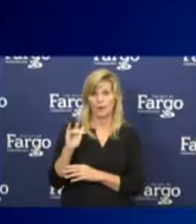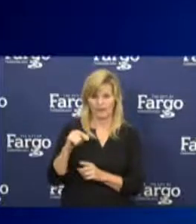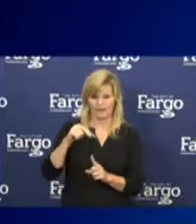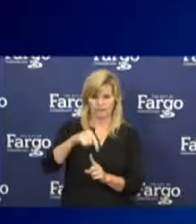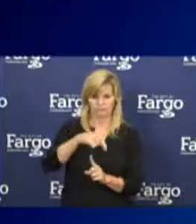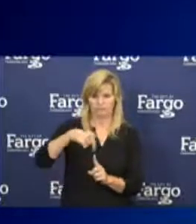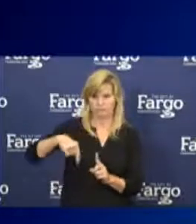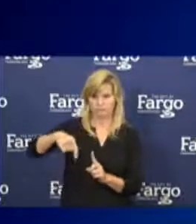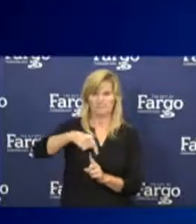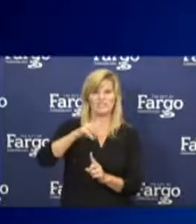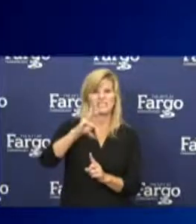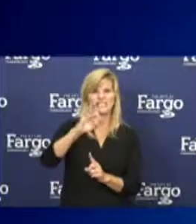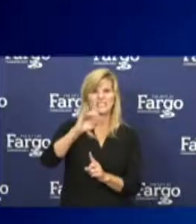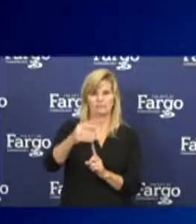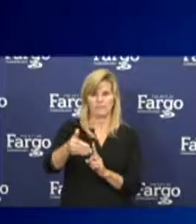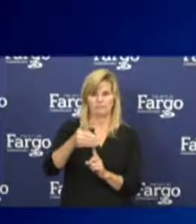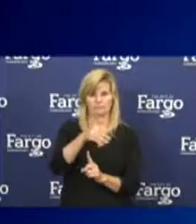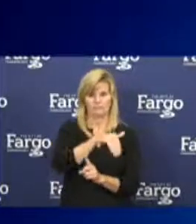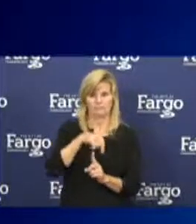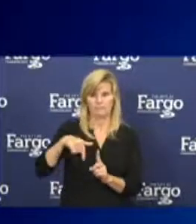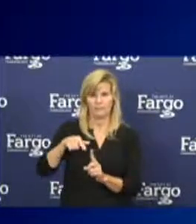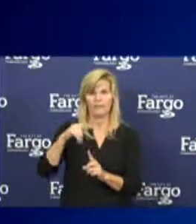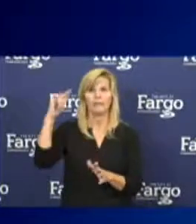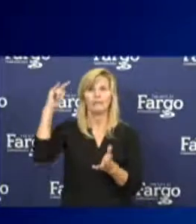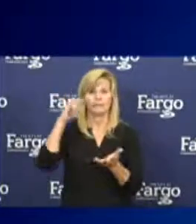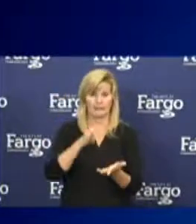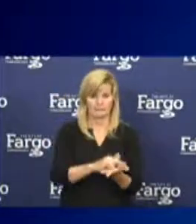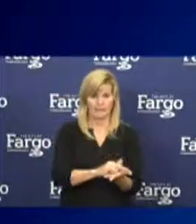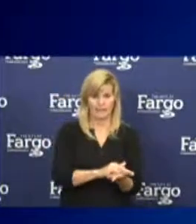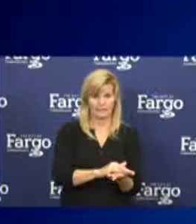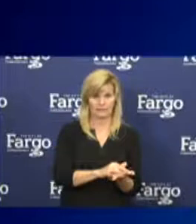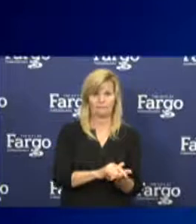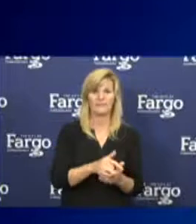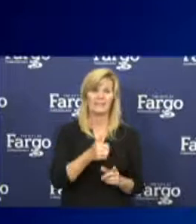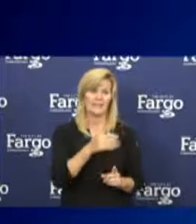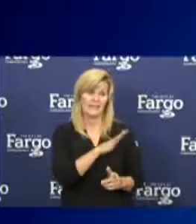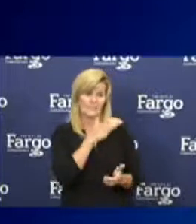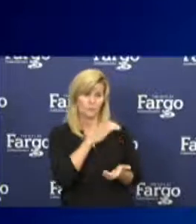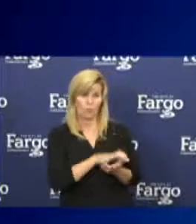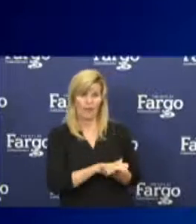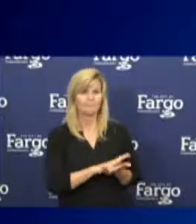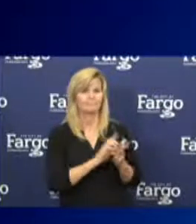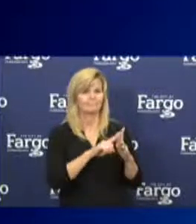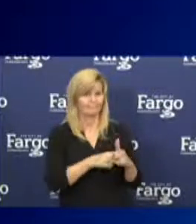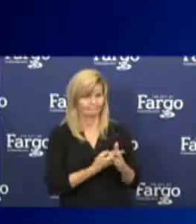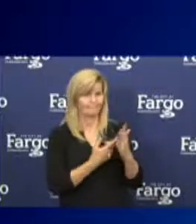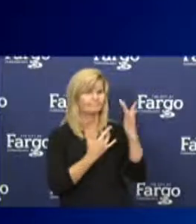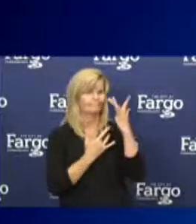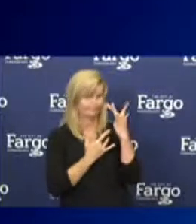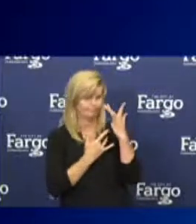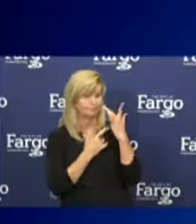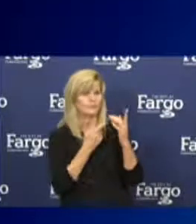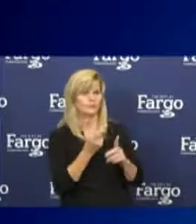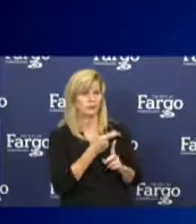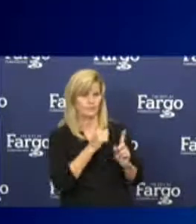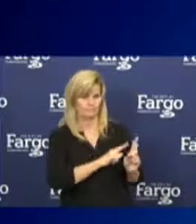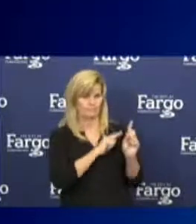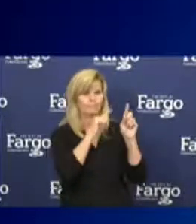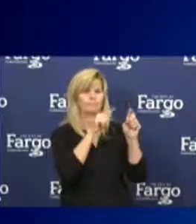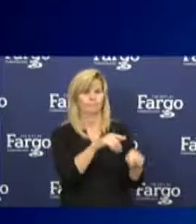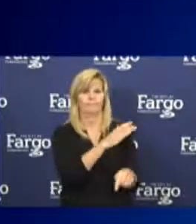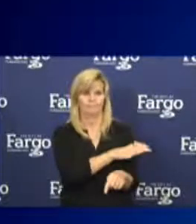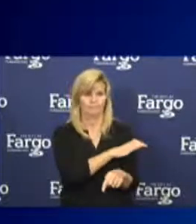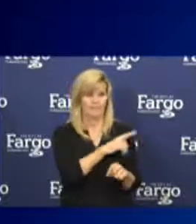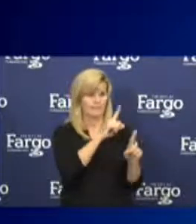feet. The next day after landing, his wife started to get sick, and they thought they both needed to get checked. They went to the clinic, and they